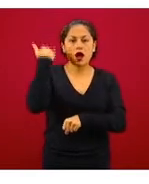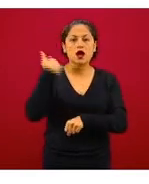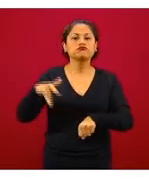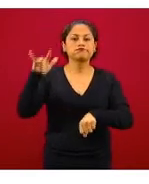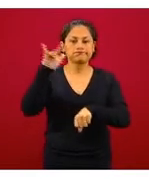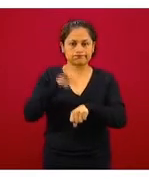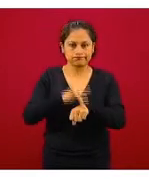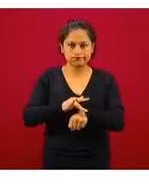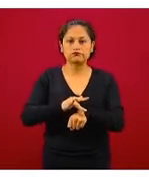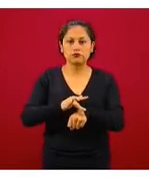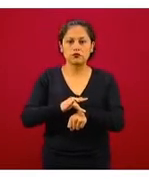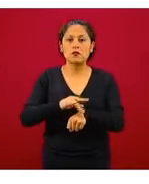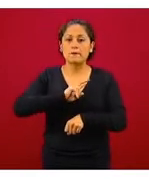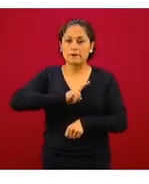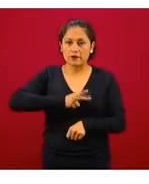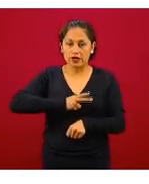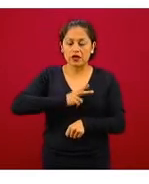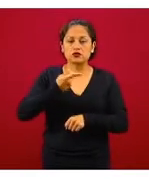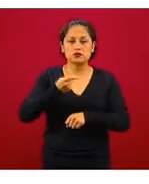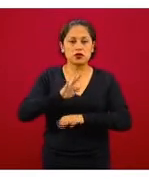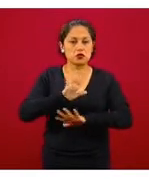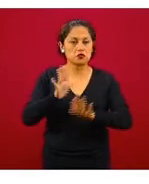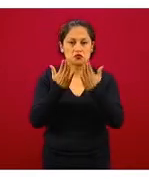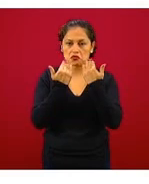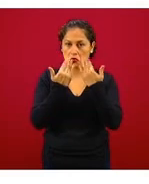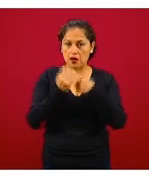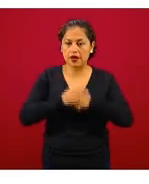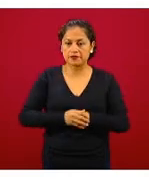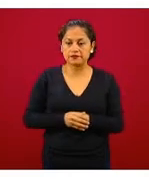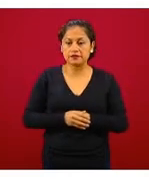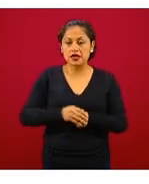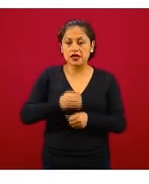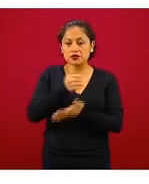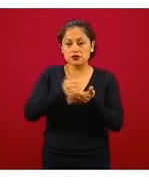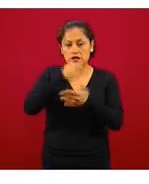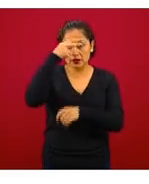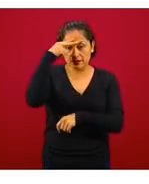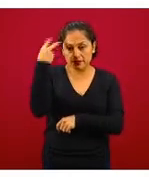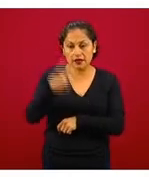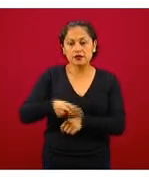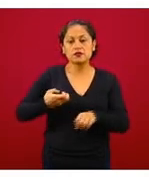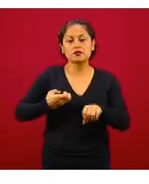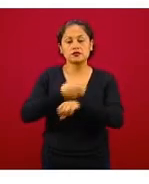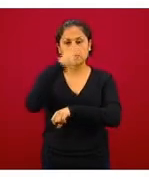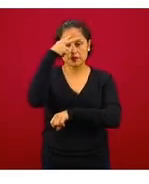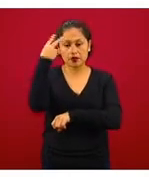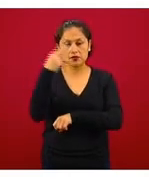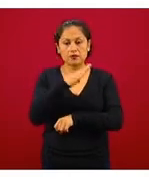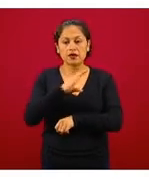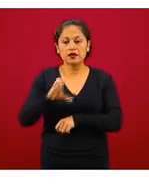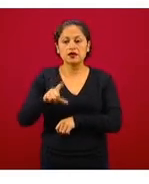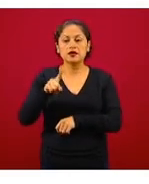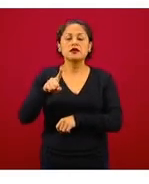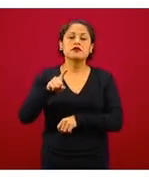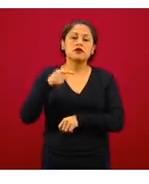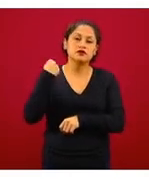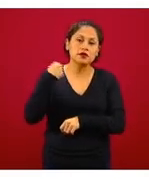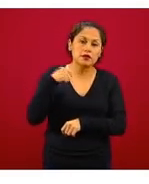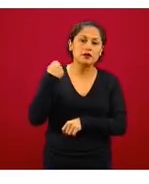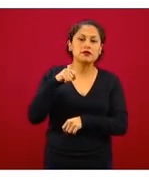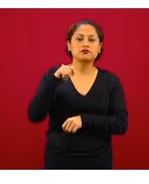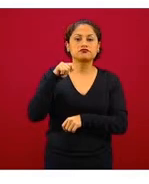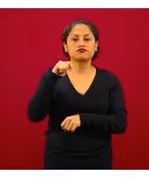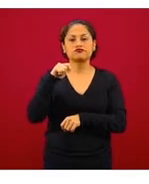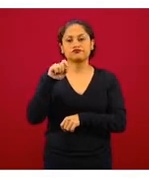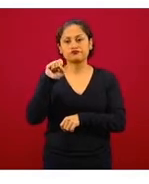6,747 cases that are still being tested. I'm not going to get down to the dirty details here, but you can